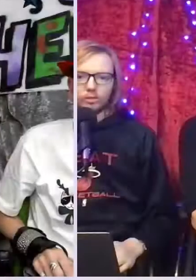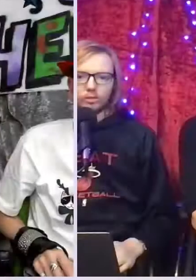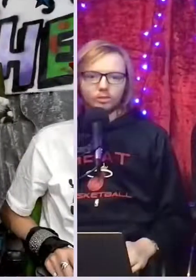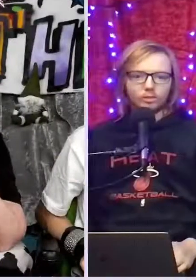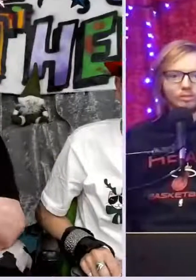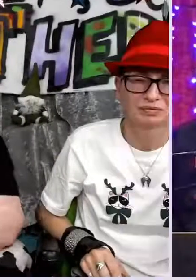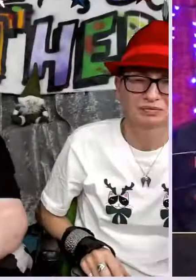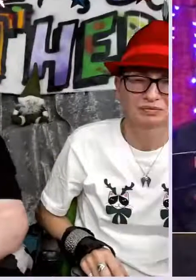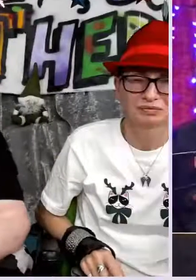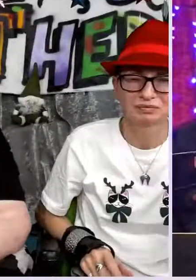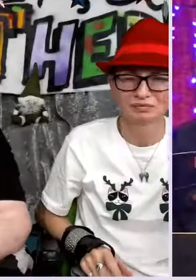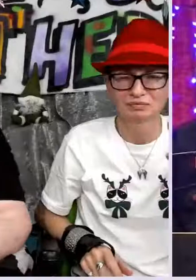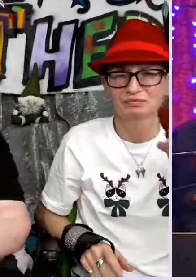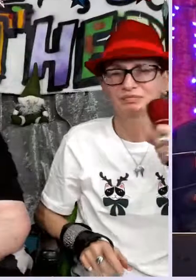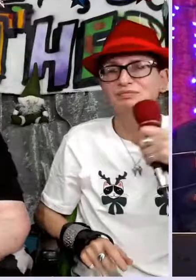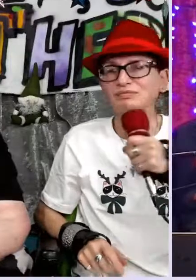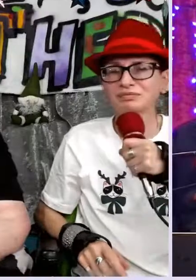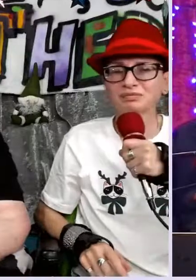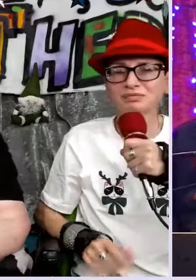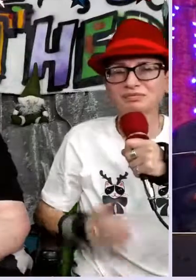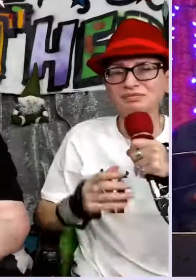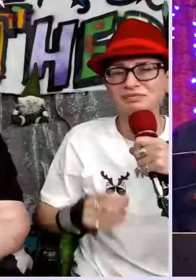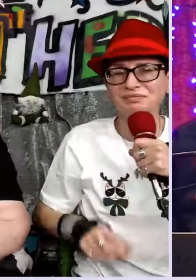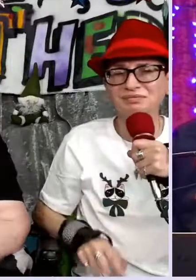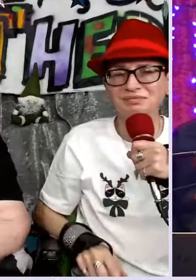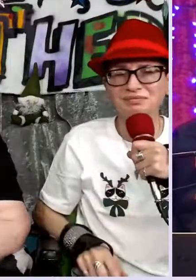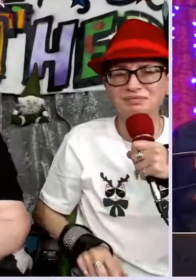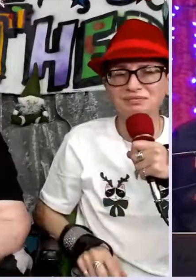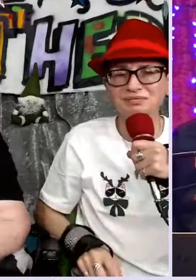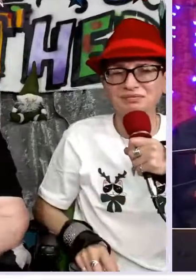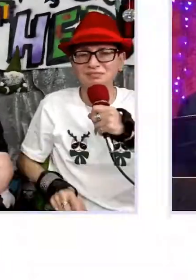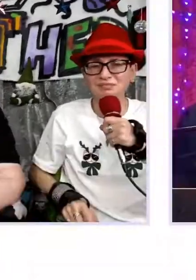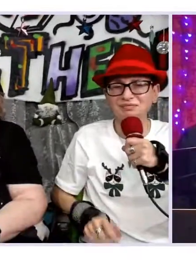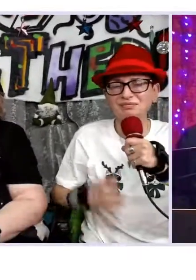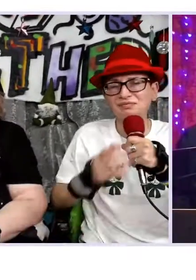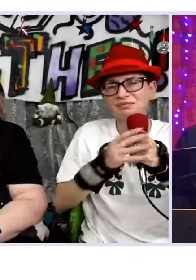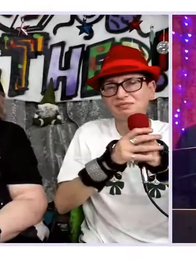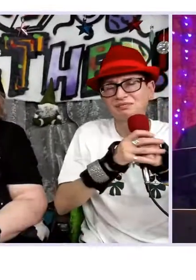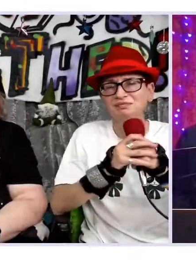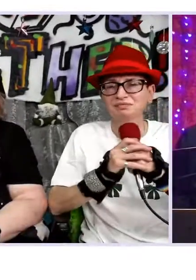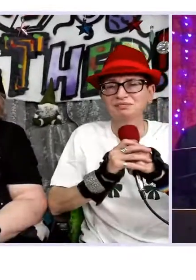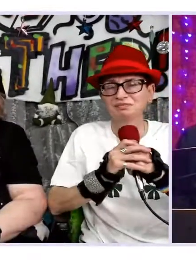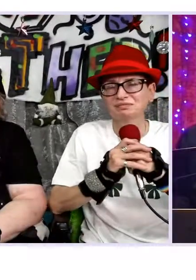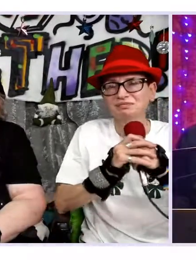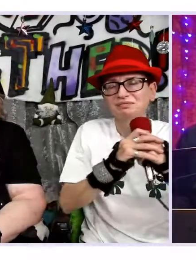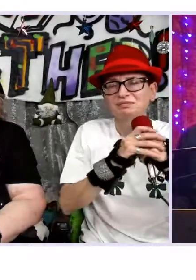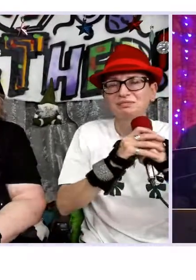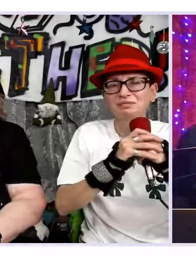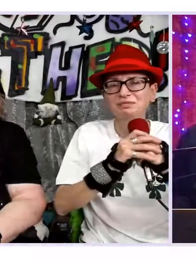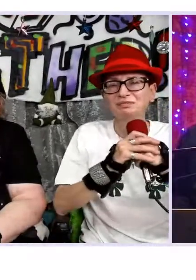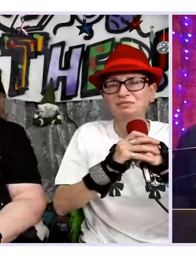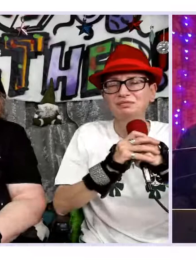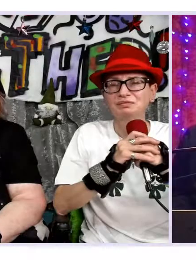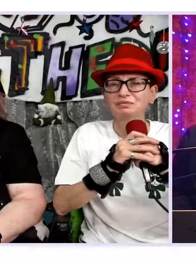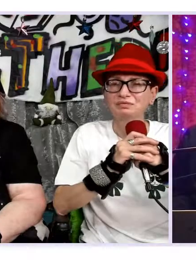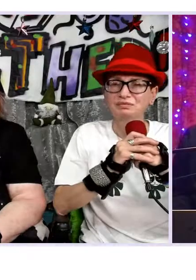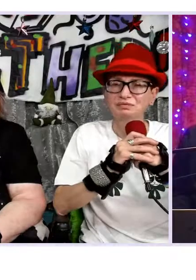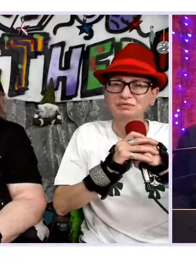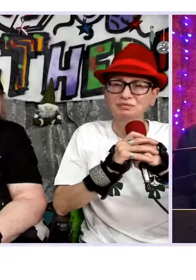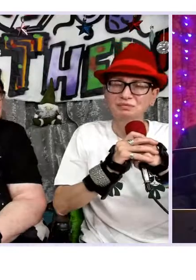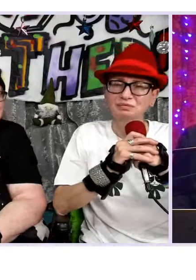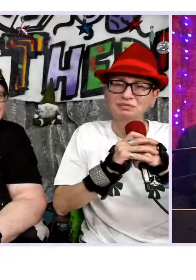I think that is the end of our little journey for today. Okay, so we are back in the studio, and actually what we're going to do